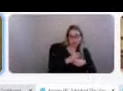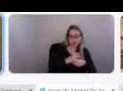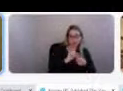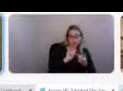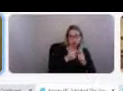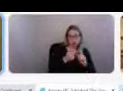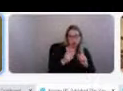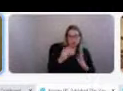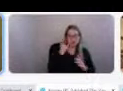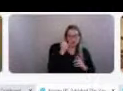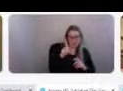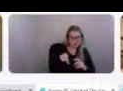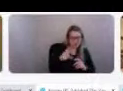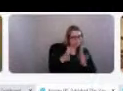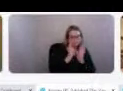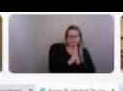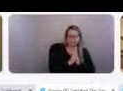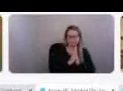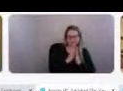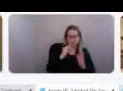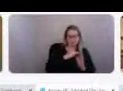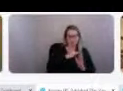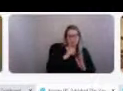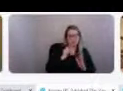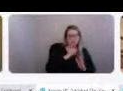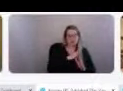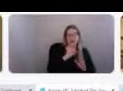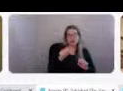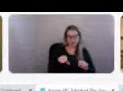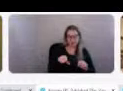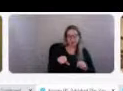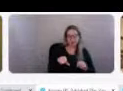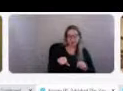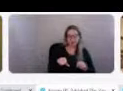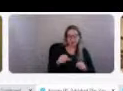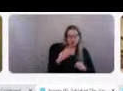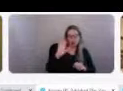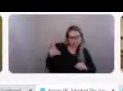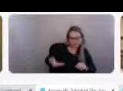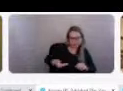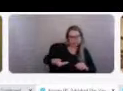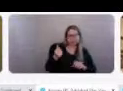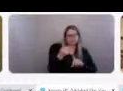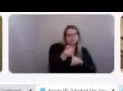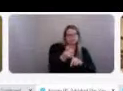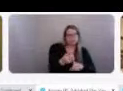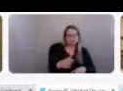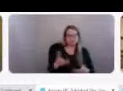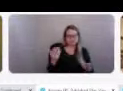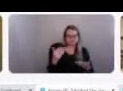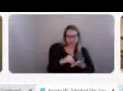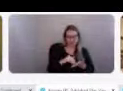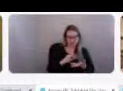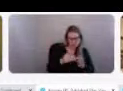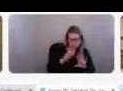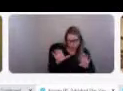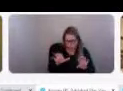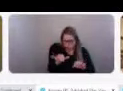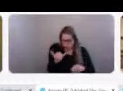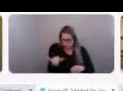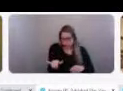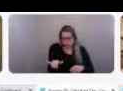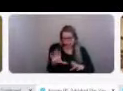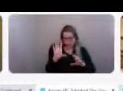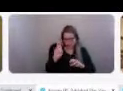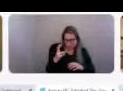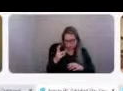anybody needs one they can just ask a member of staff and i can have her announce again and introduce herself again and and how would they do that in